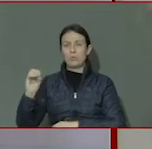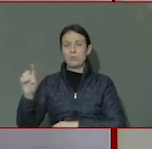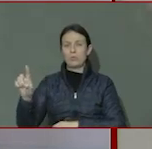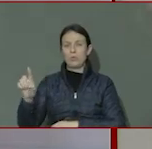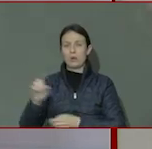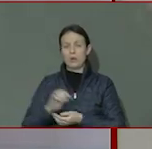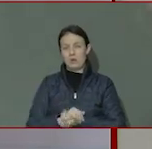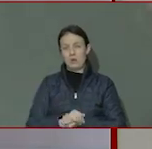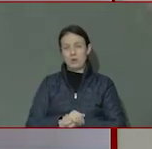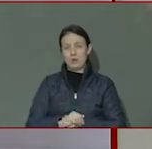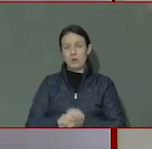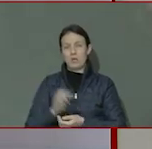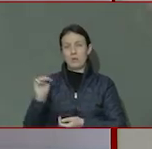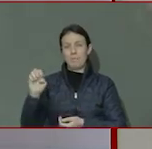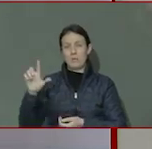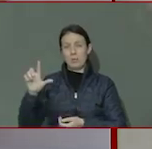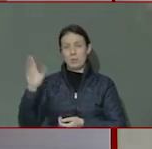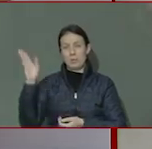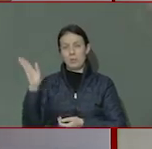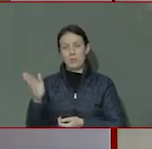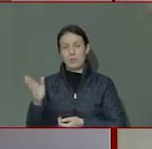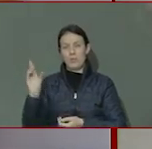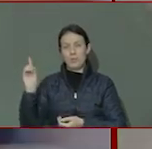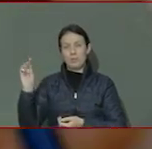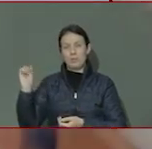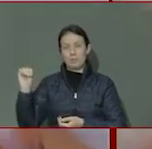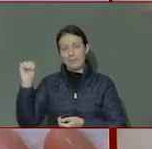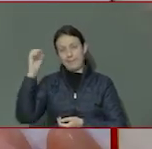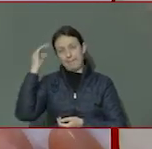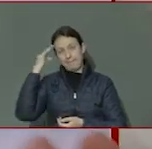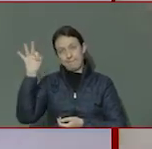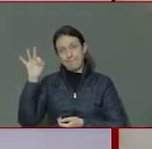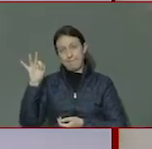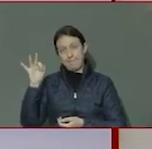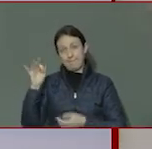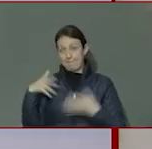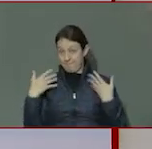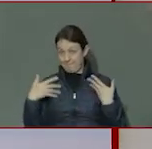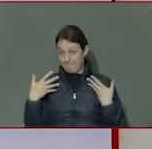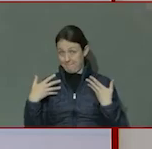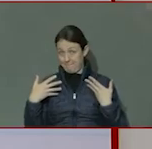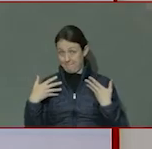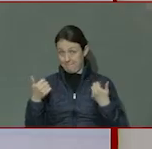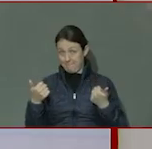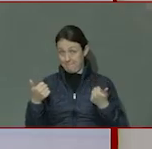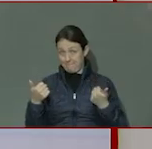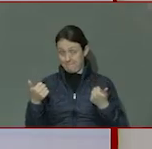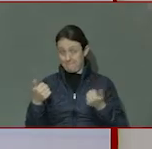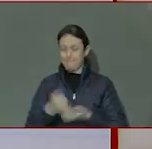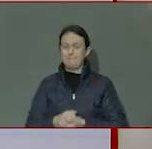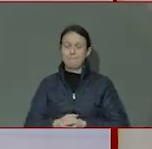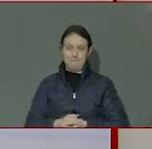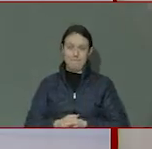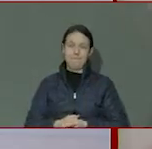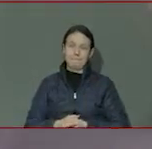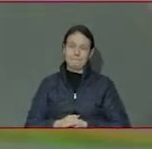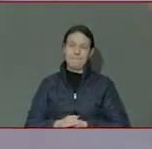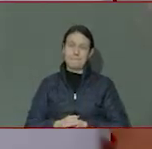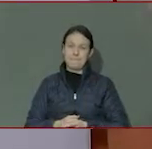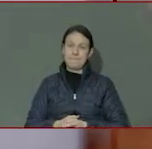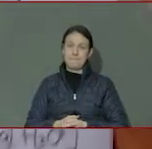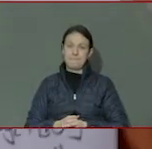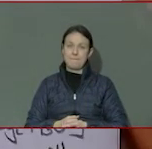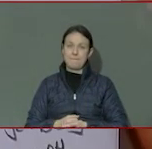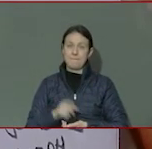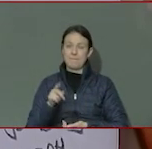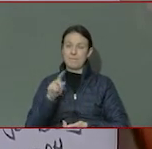0.01 moles per decimeters cubed. Happy with that? Okay. So that was